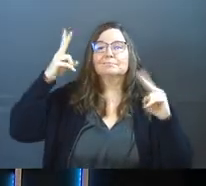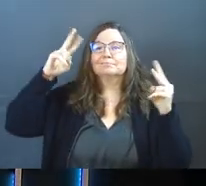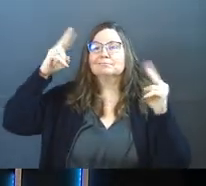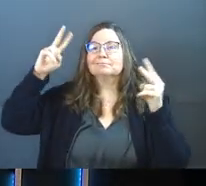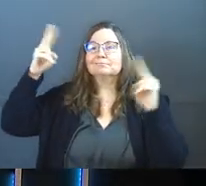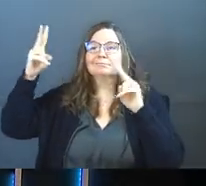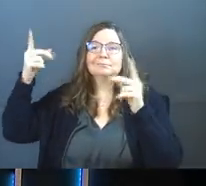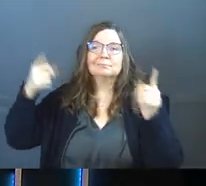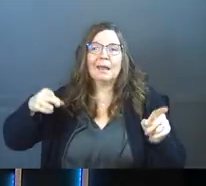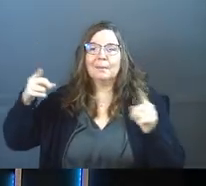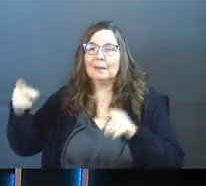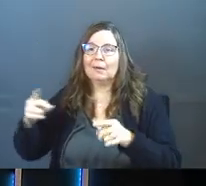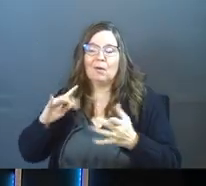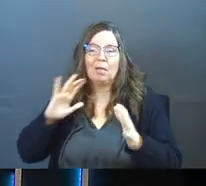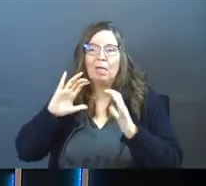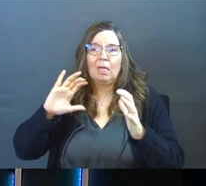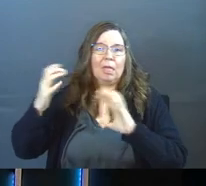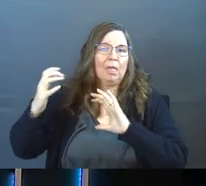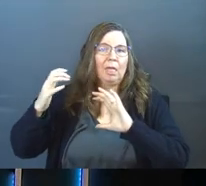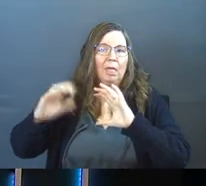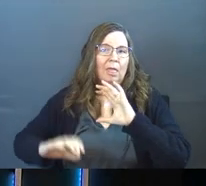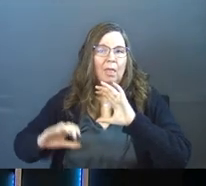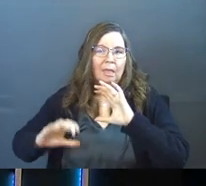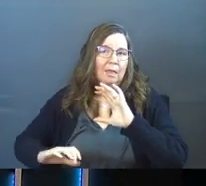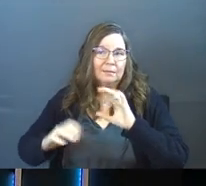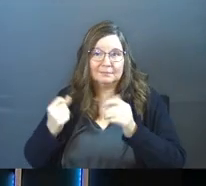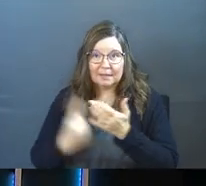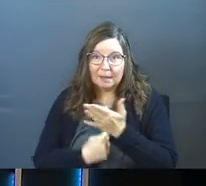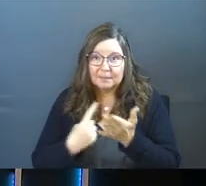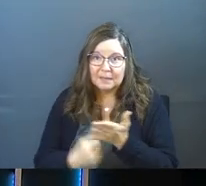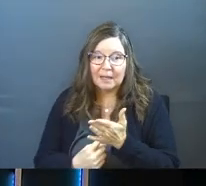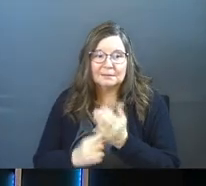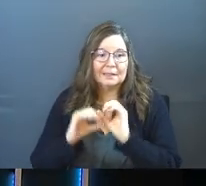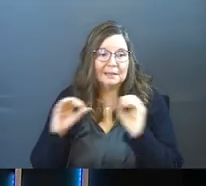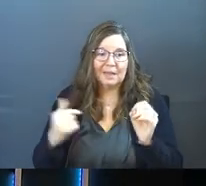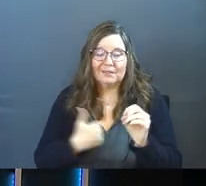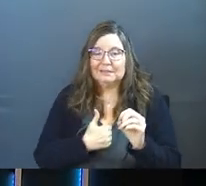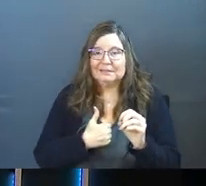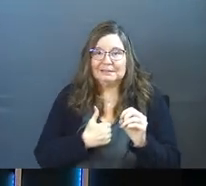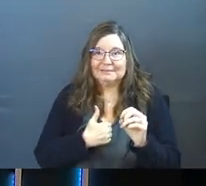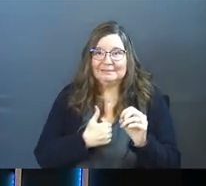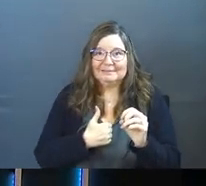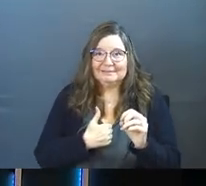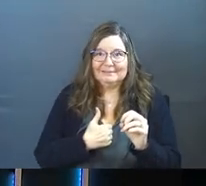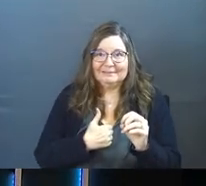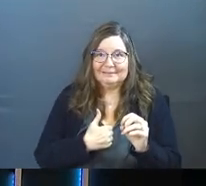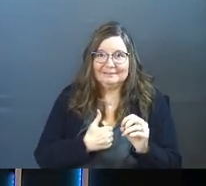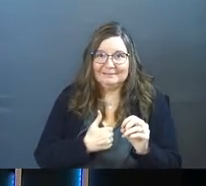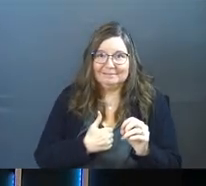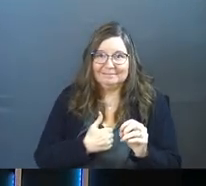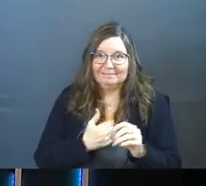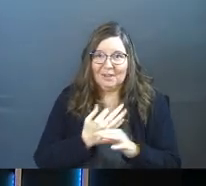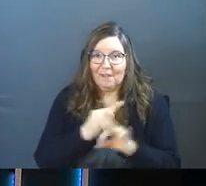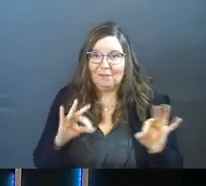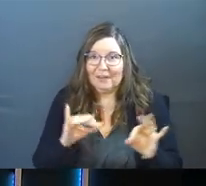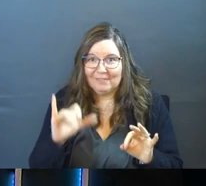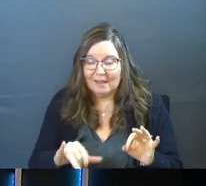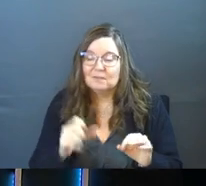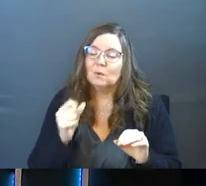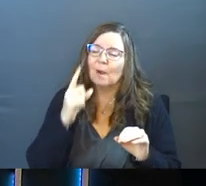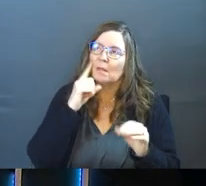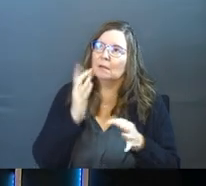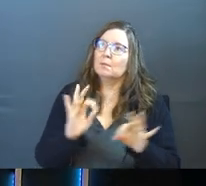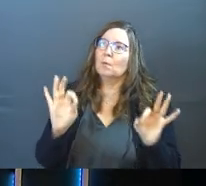miscommunication issues. We all get our communication messy sometimes. None of us are immune to it, right? And so I think if this